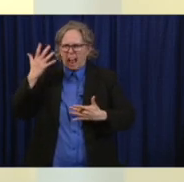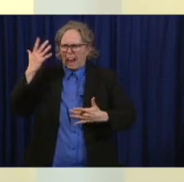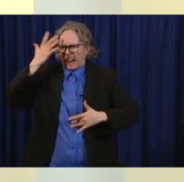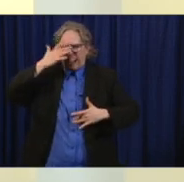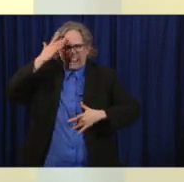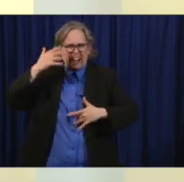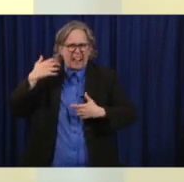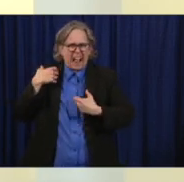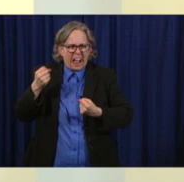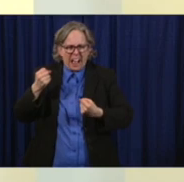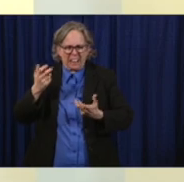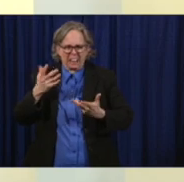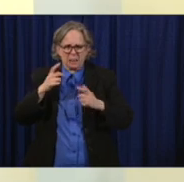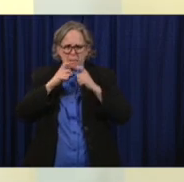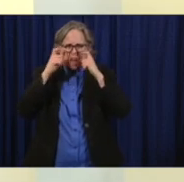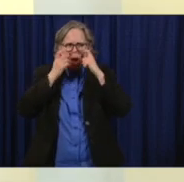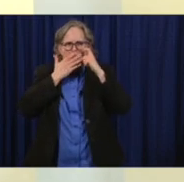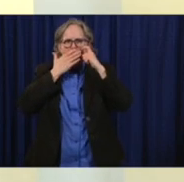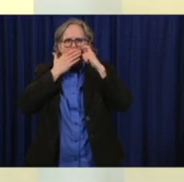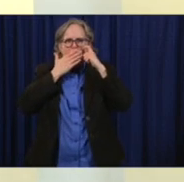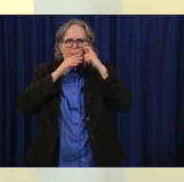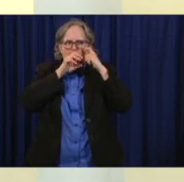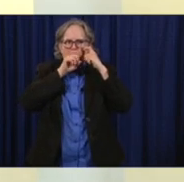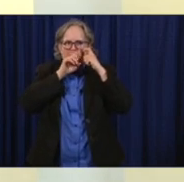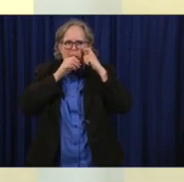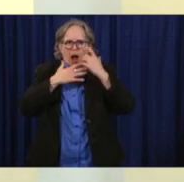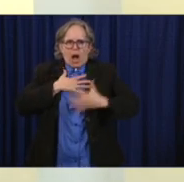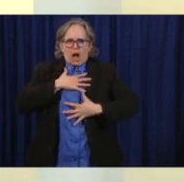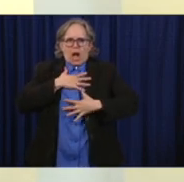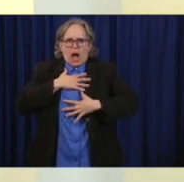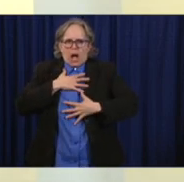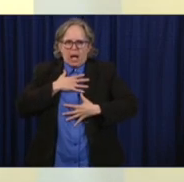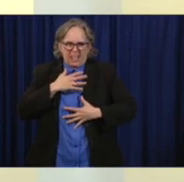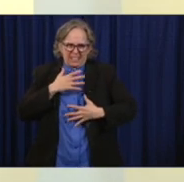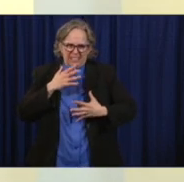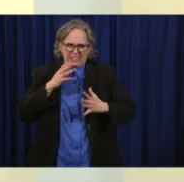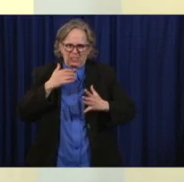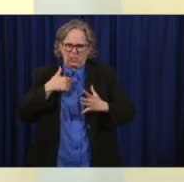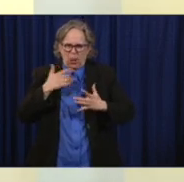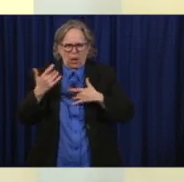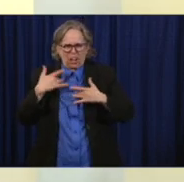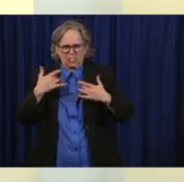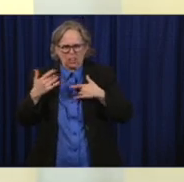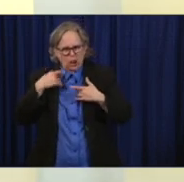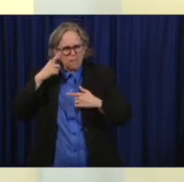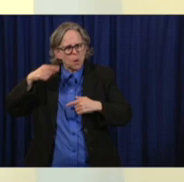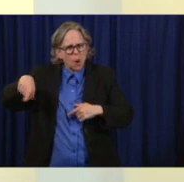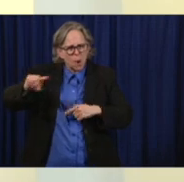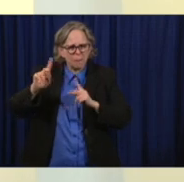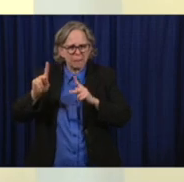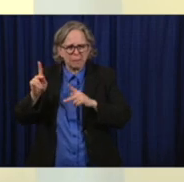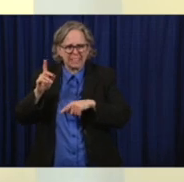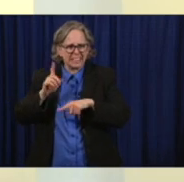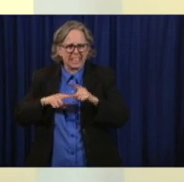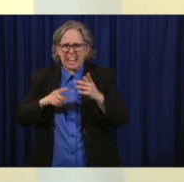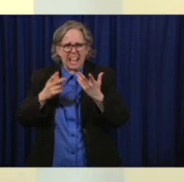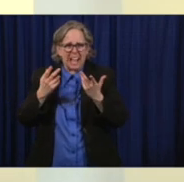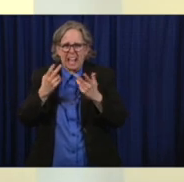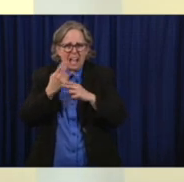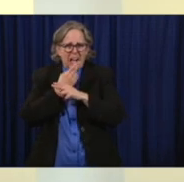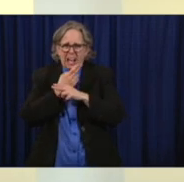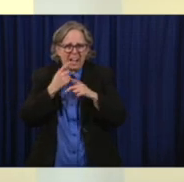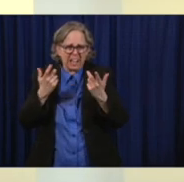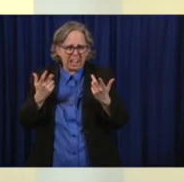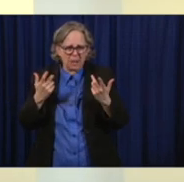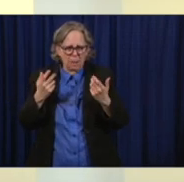difficult. It's one of those things, and again, I fear for someone like that who's being judged maybe for not wearing a mask when they might have a very